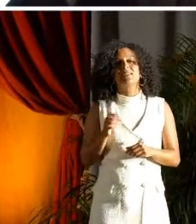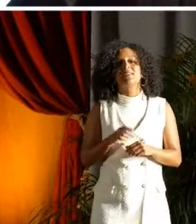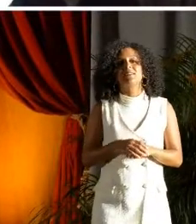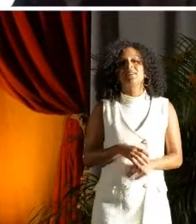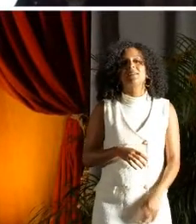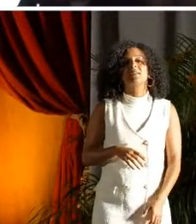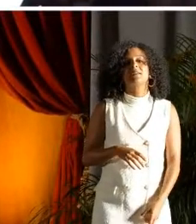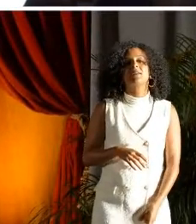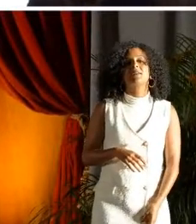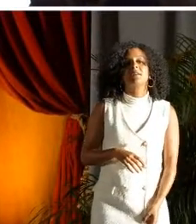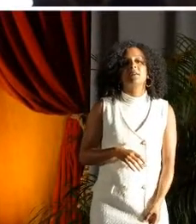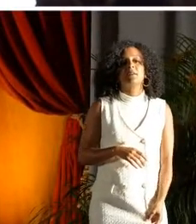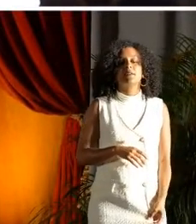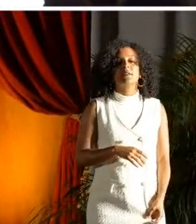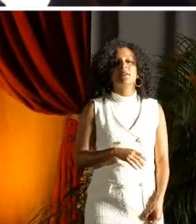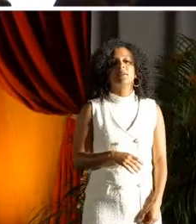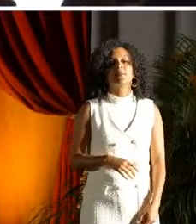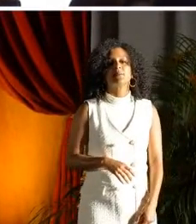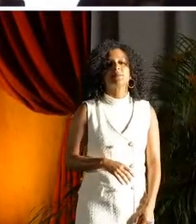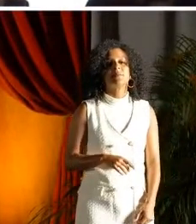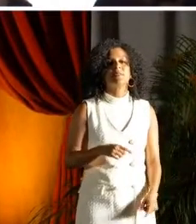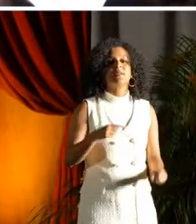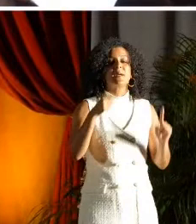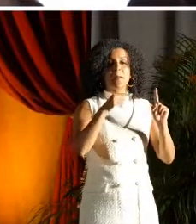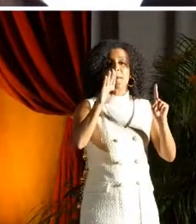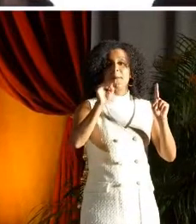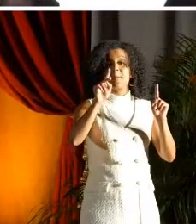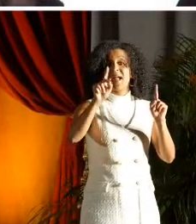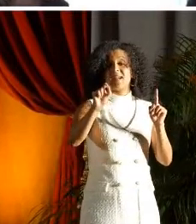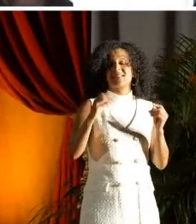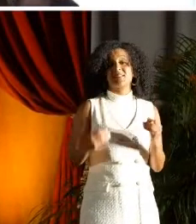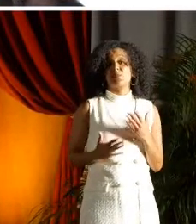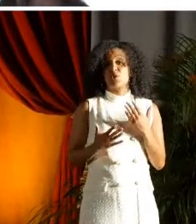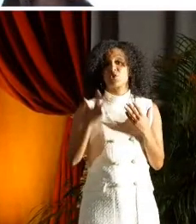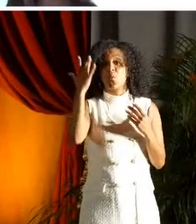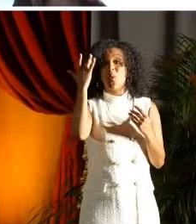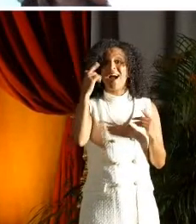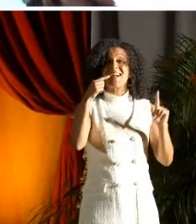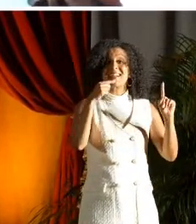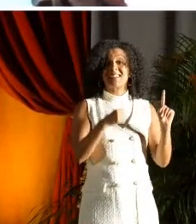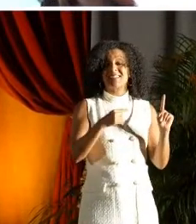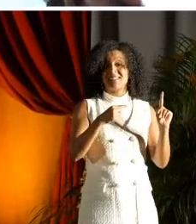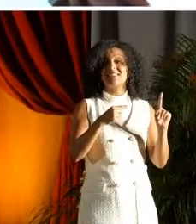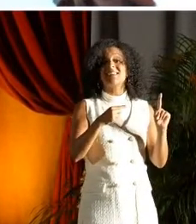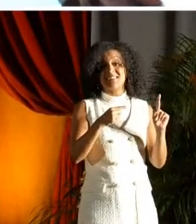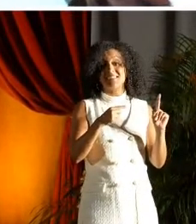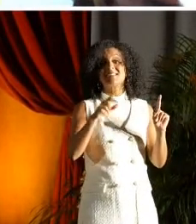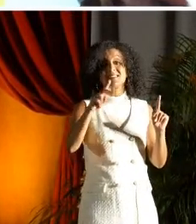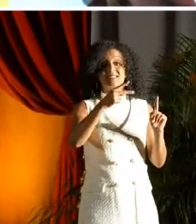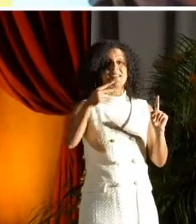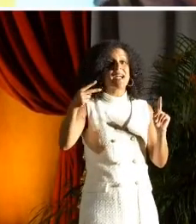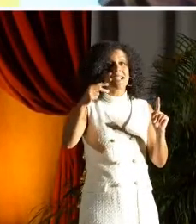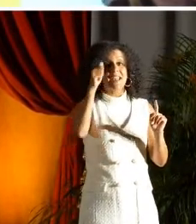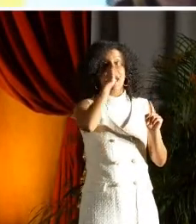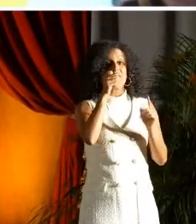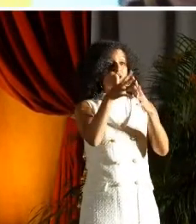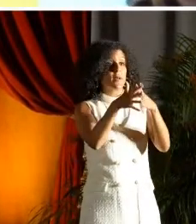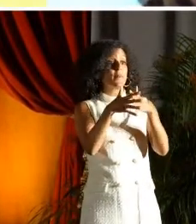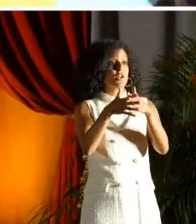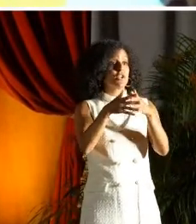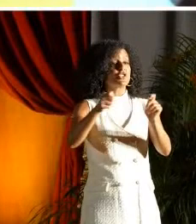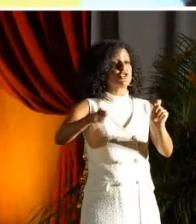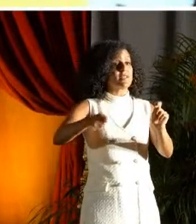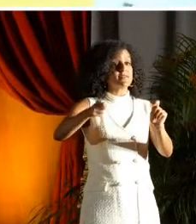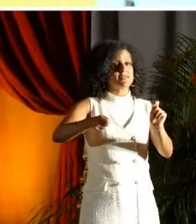You saw Fred Banks. He's an inspiration to me because he's the second African-American justice on